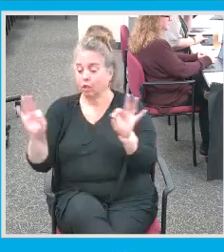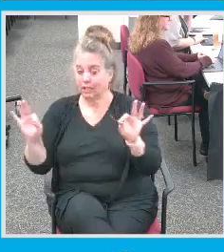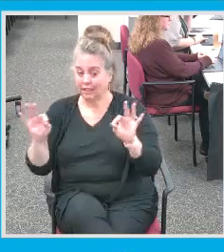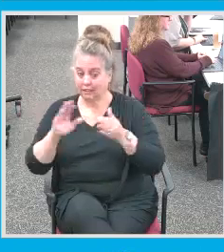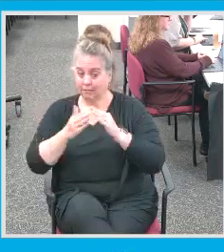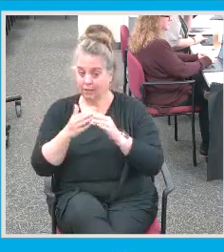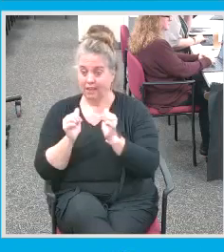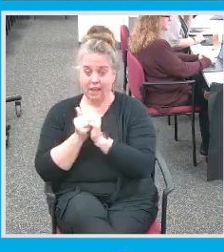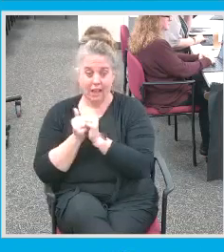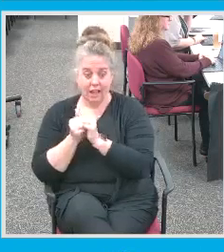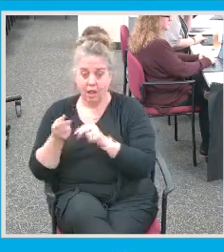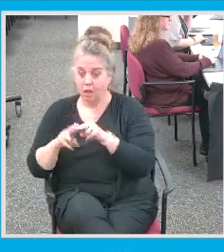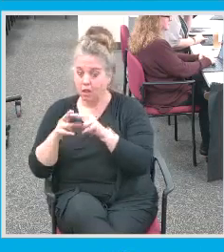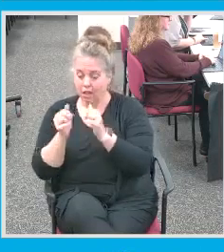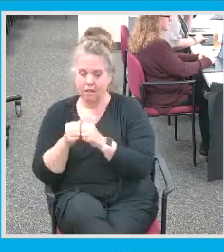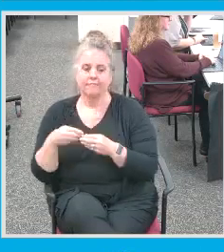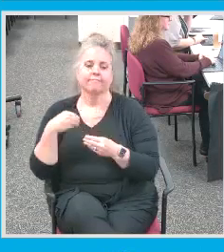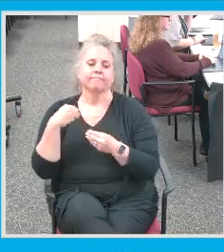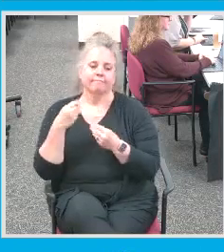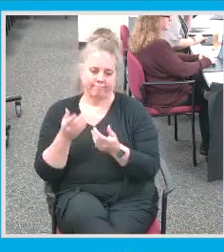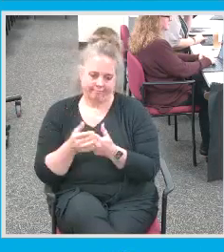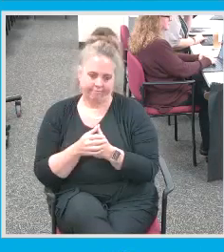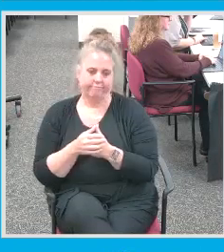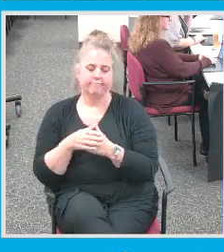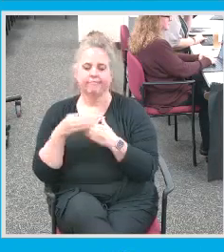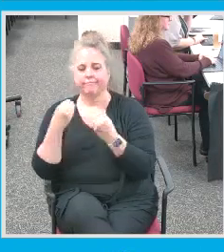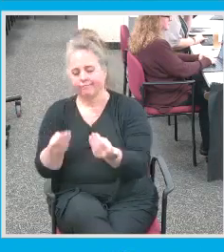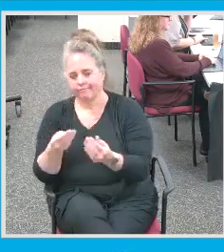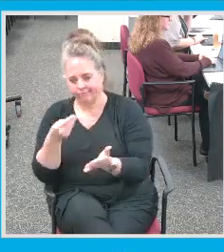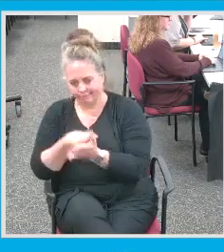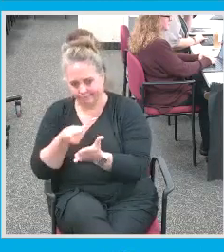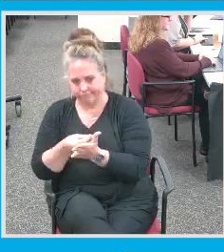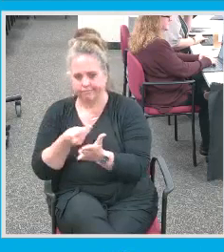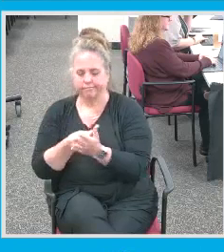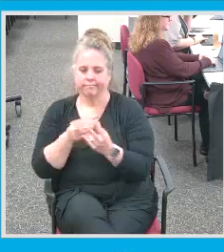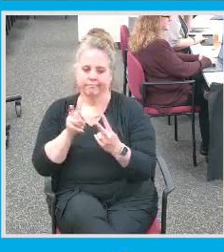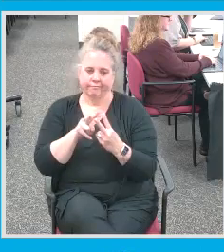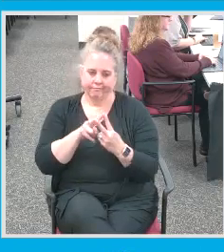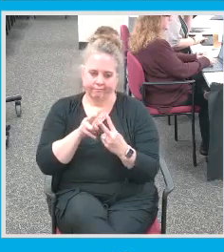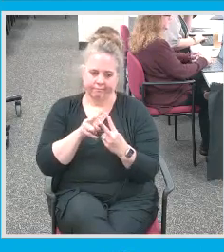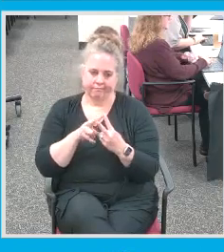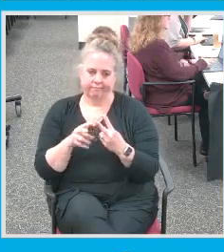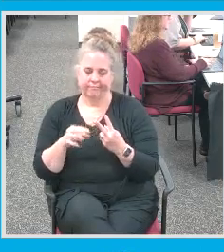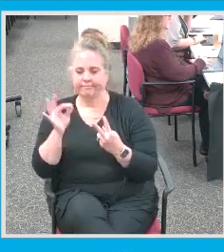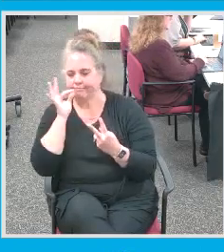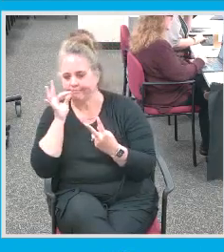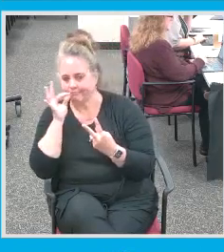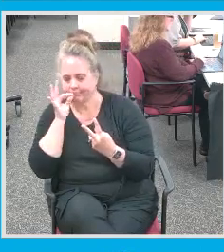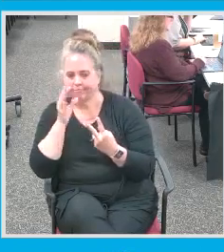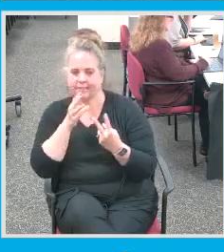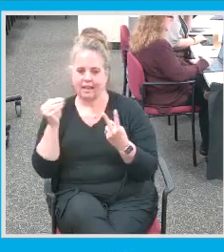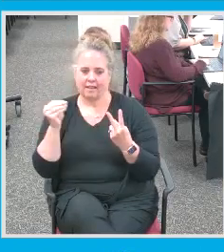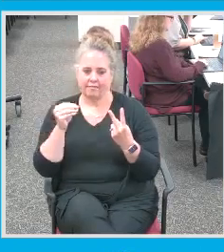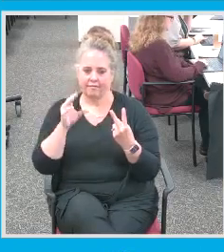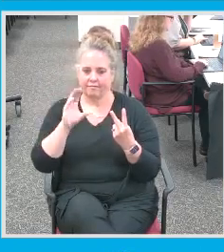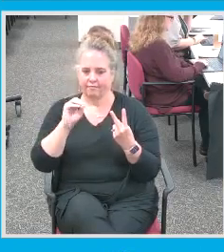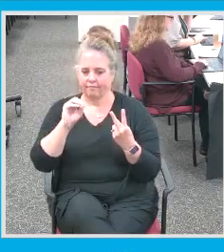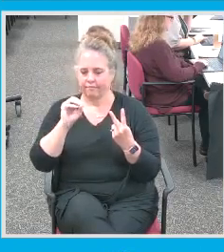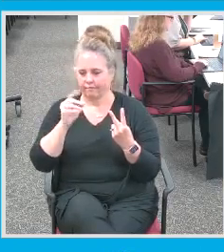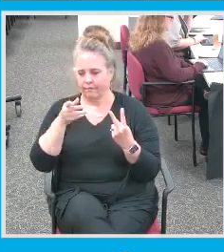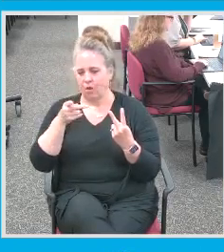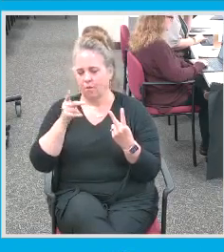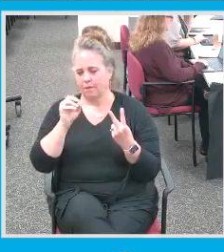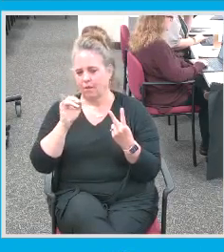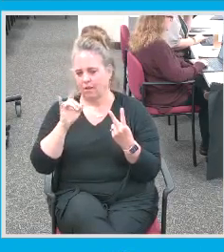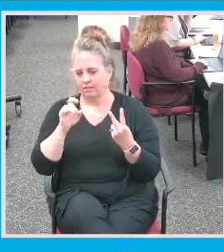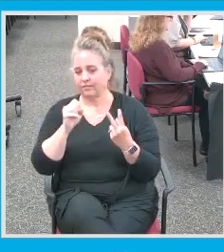to enhance our community's ability to address 2 specific substances. Those are marijuana and opioids, and also focusing on fentanyl as